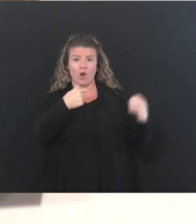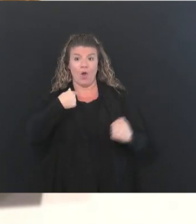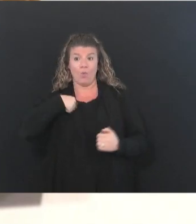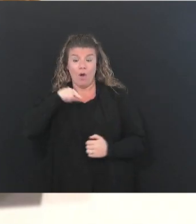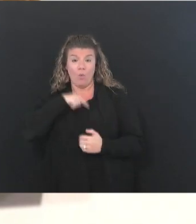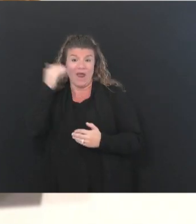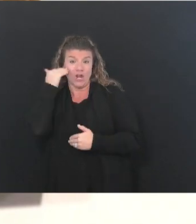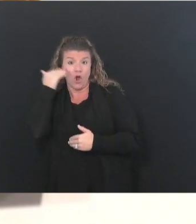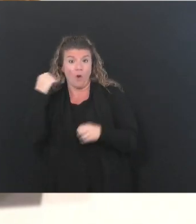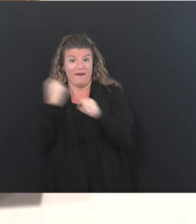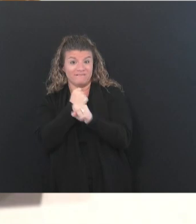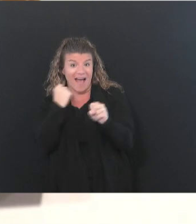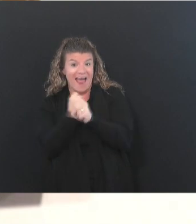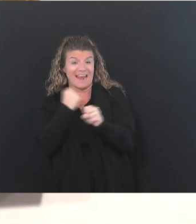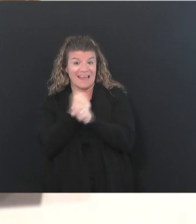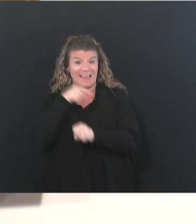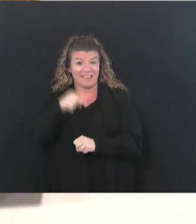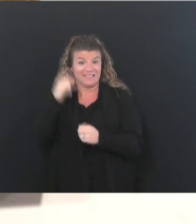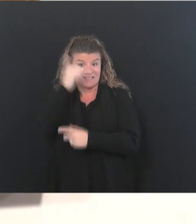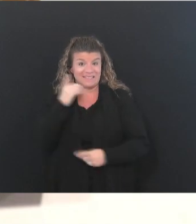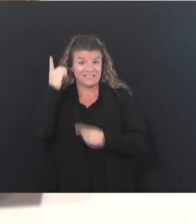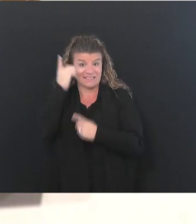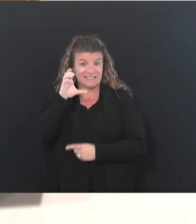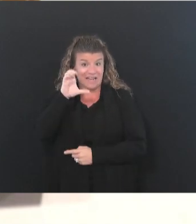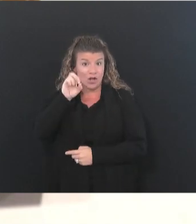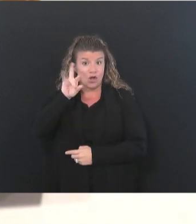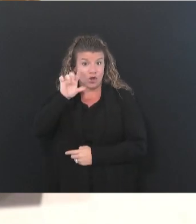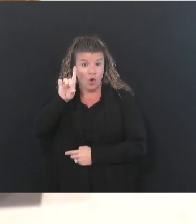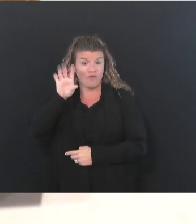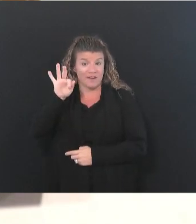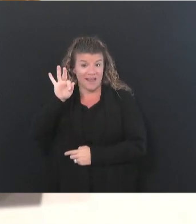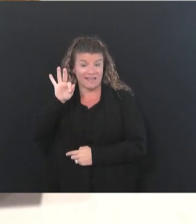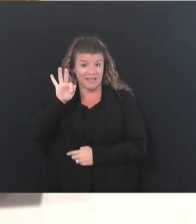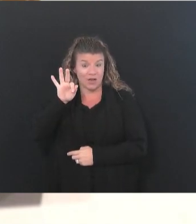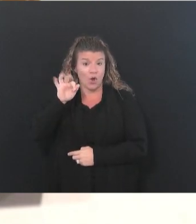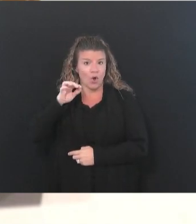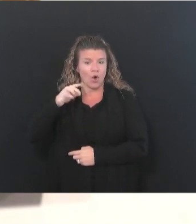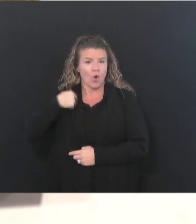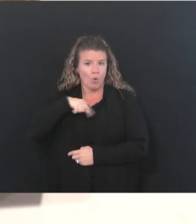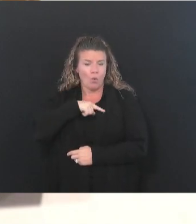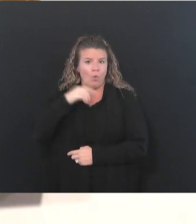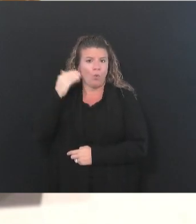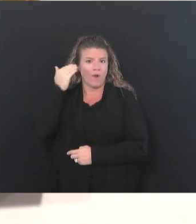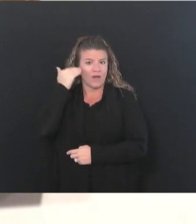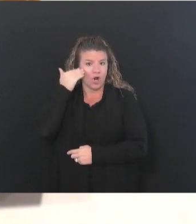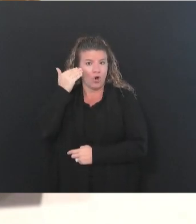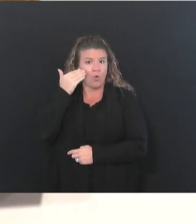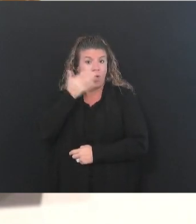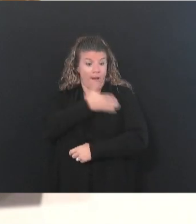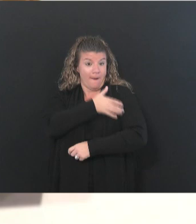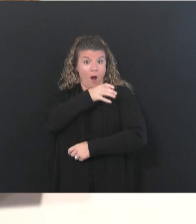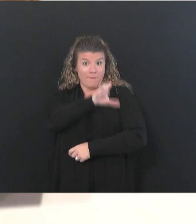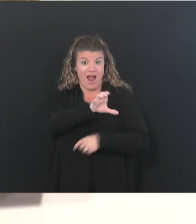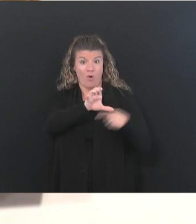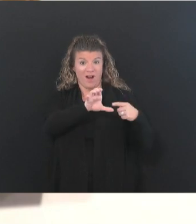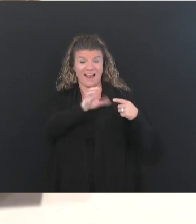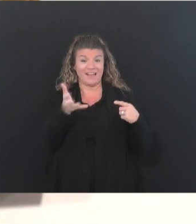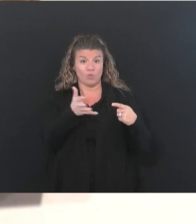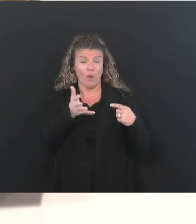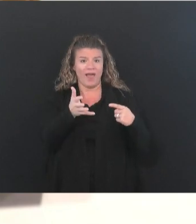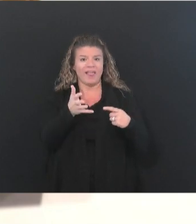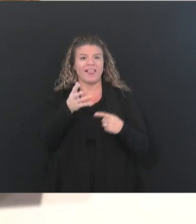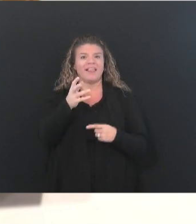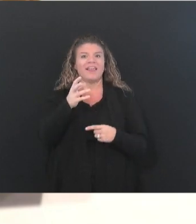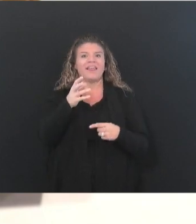COVID-19 and winning is the fact that our power is to starve this virus. The virus